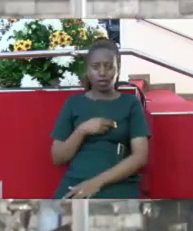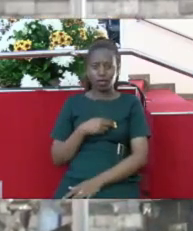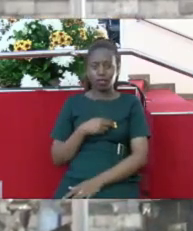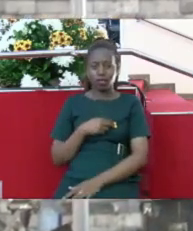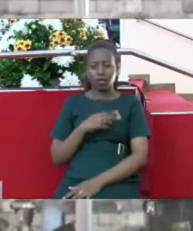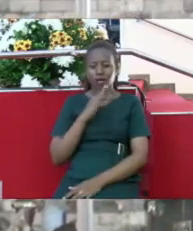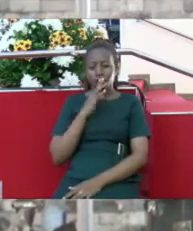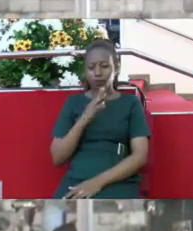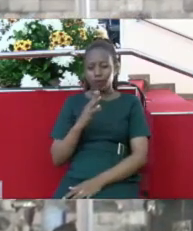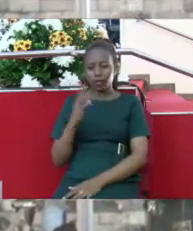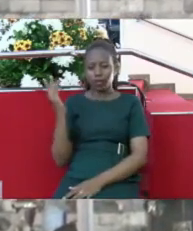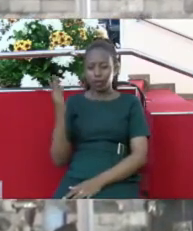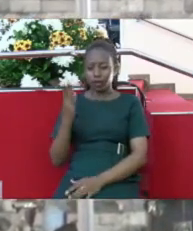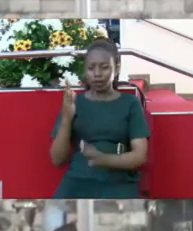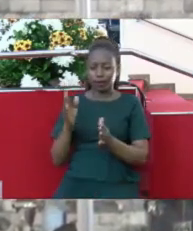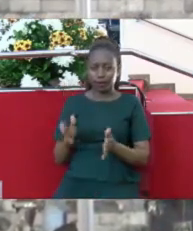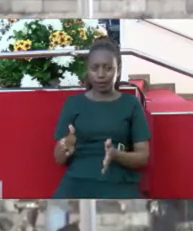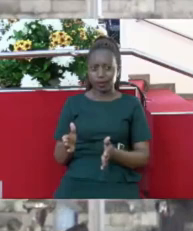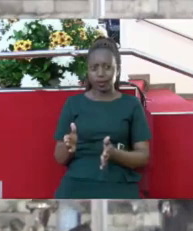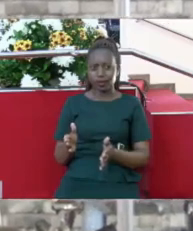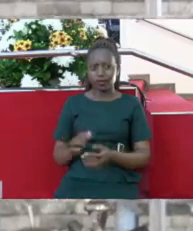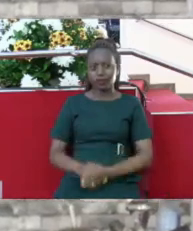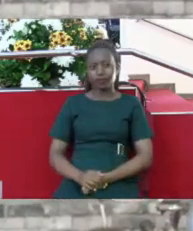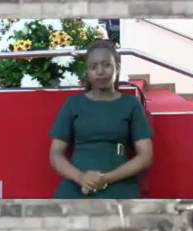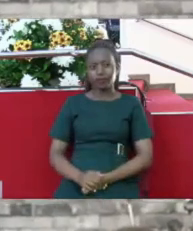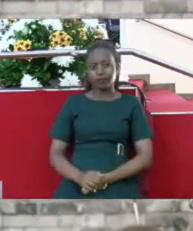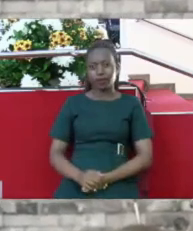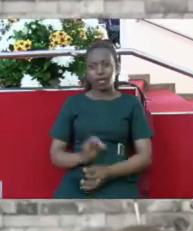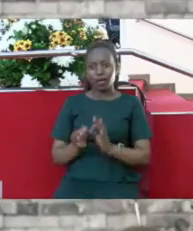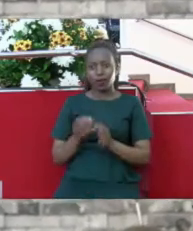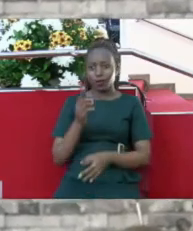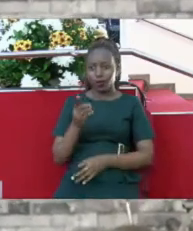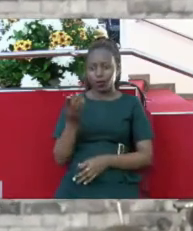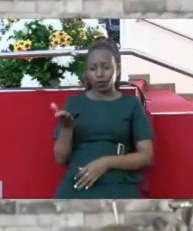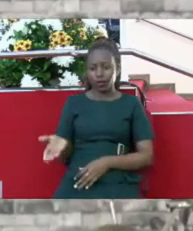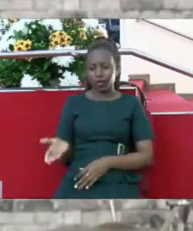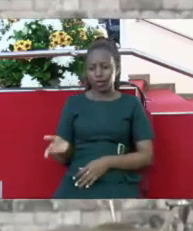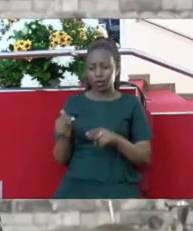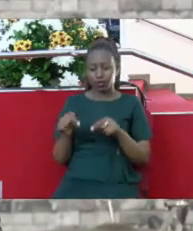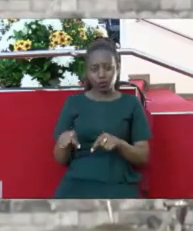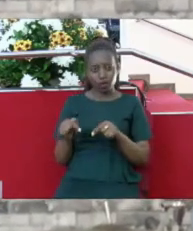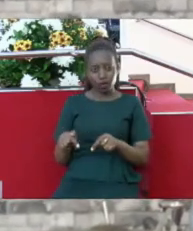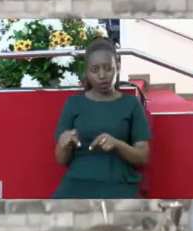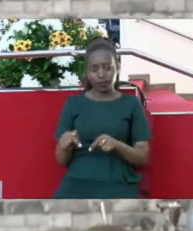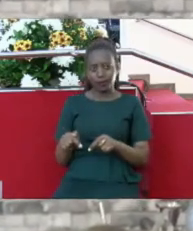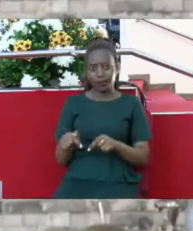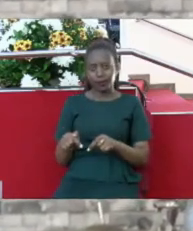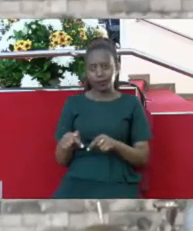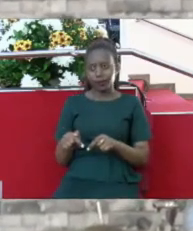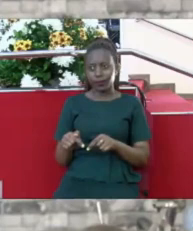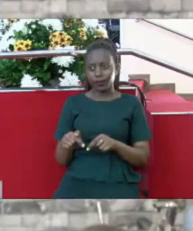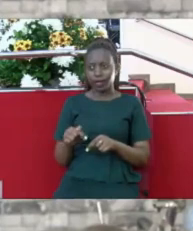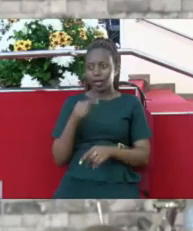anatuita tukaende tukawe mashahidi. Are you here this morning? Uko hapa siku ya leo. You're saying I am that person who is in chapter